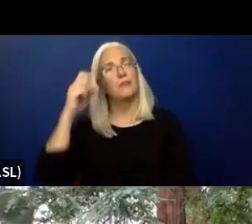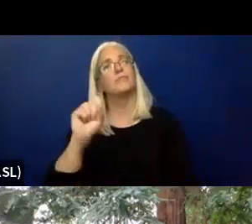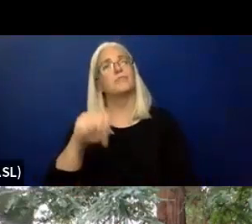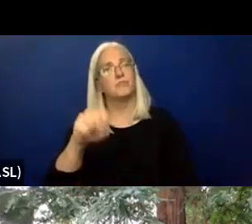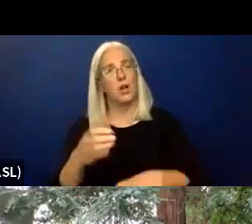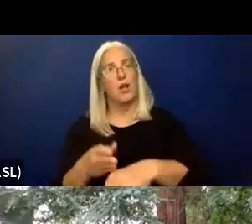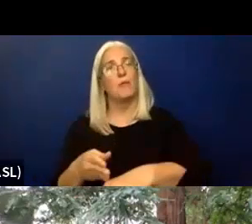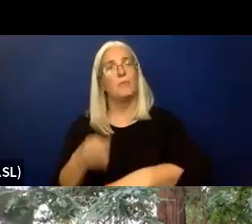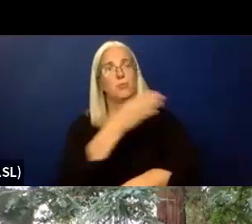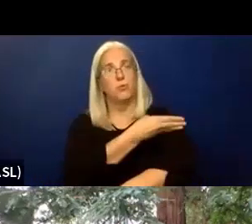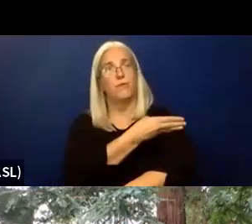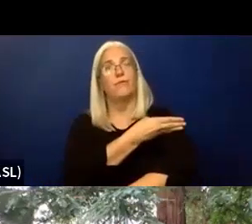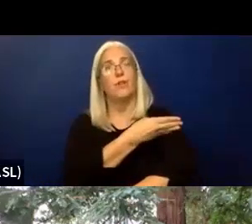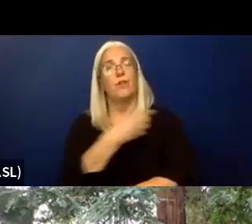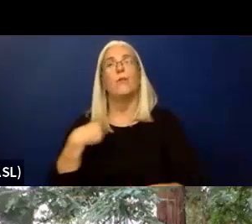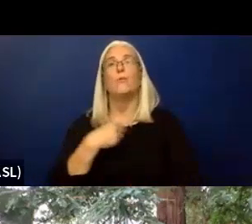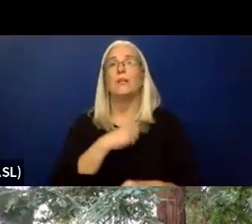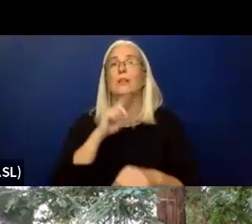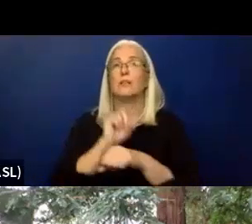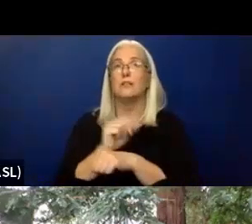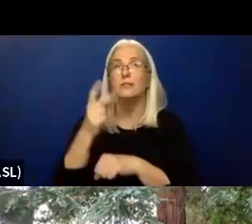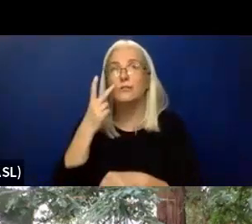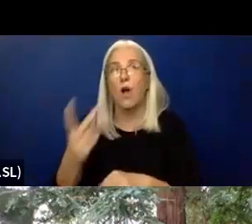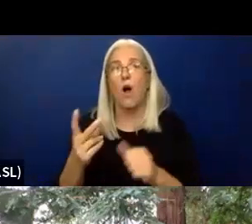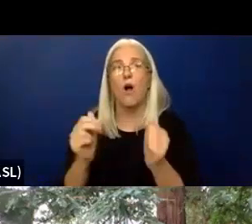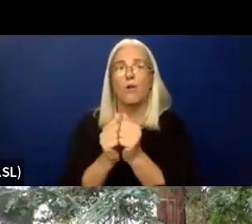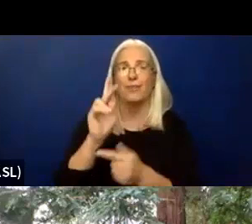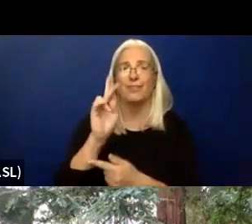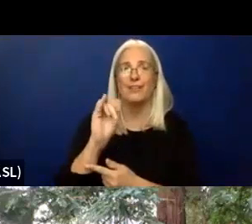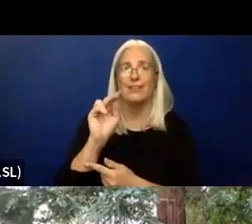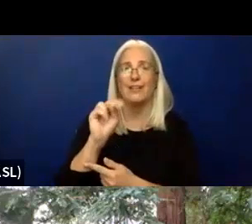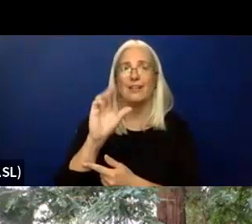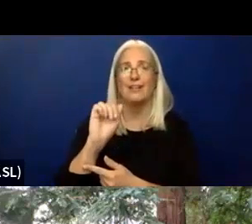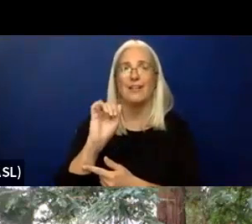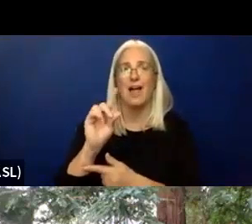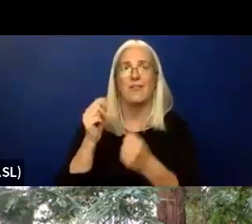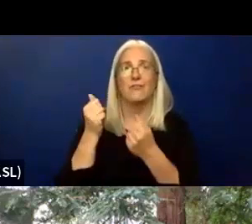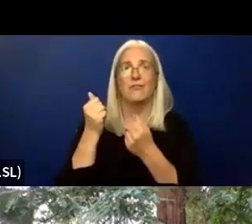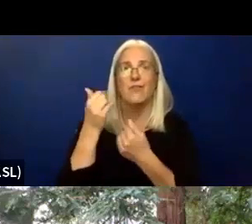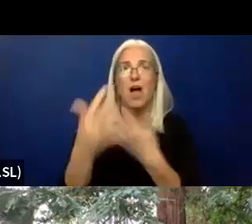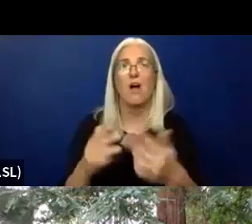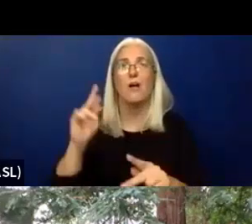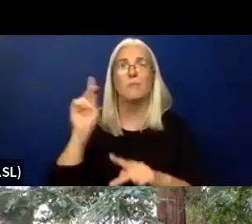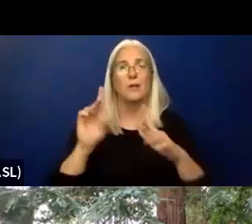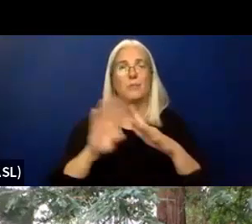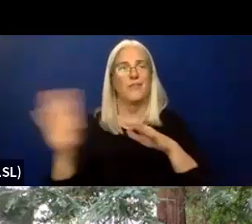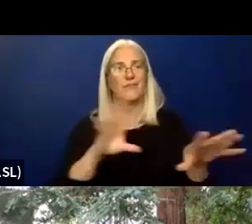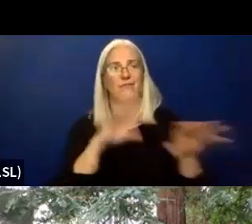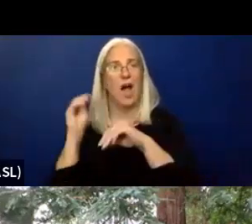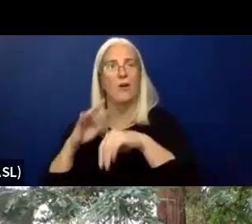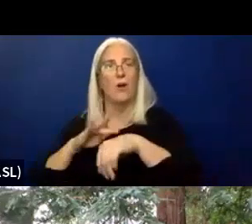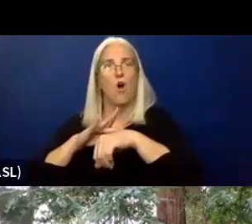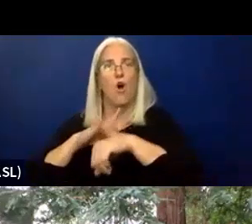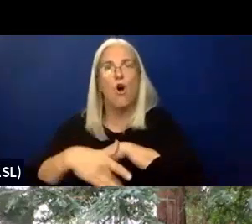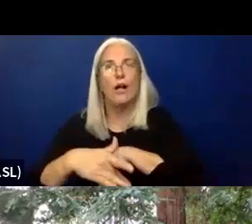the Kincaid fire, we evacuated people very early to avoid the last minute warning systems that needed